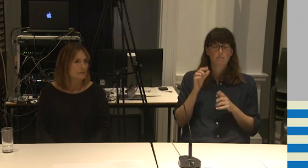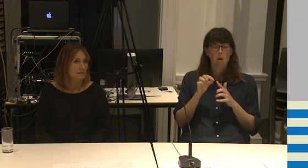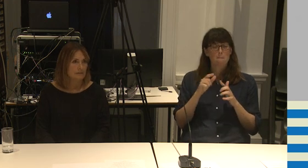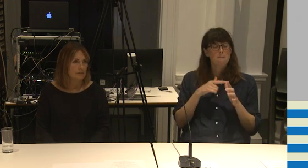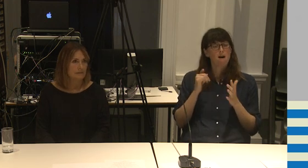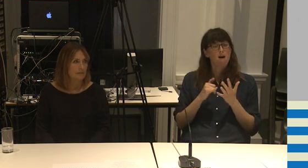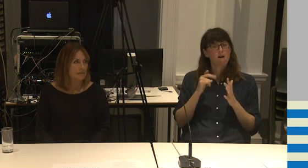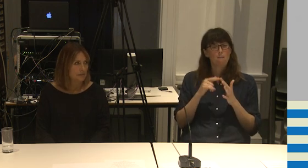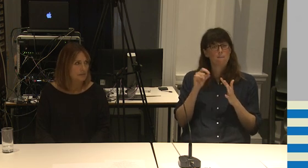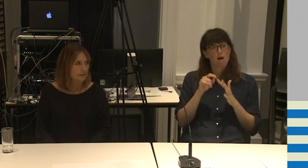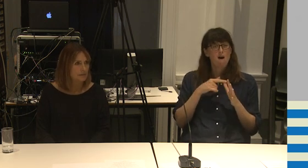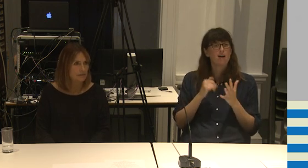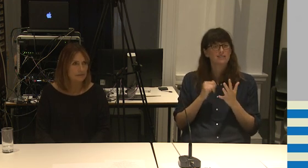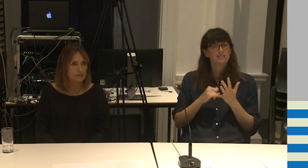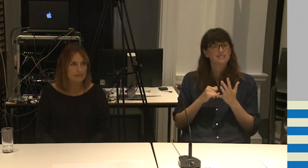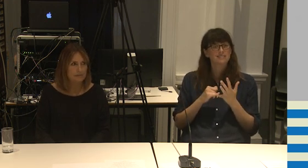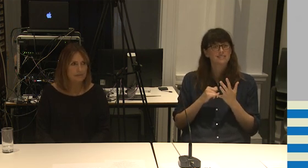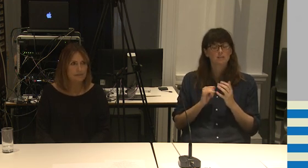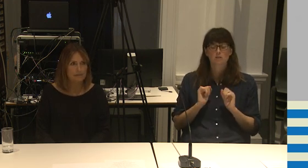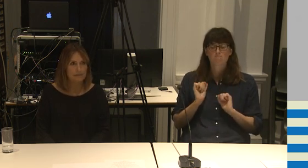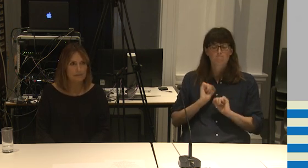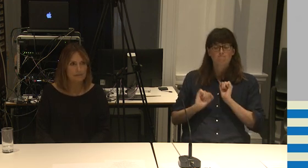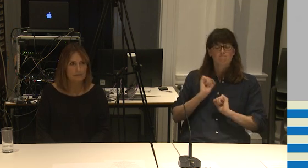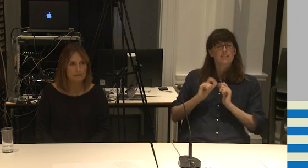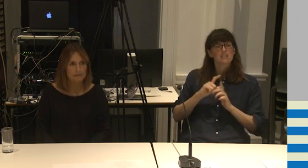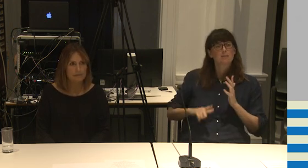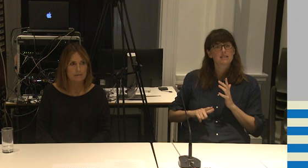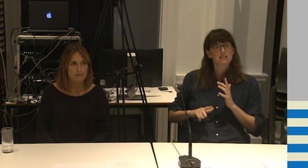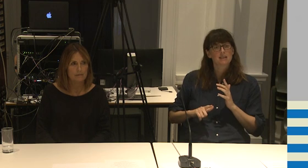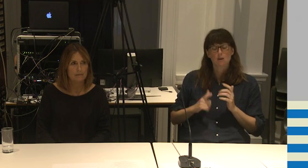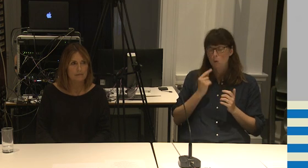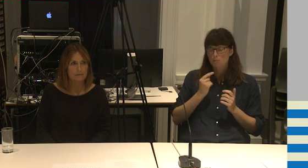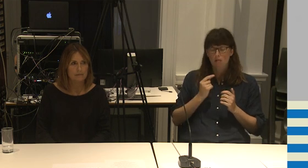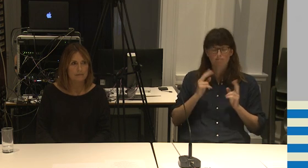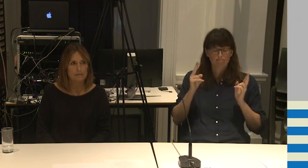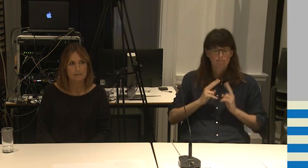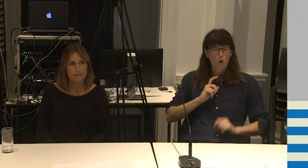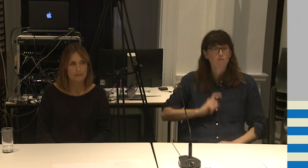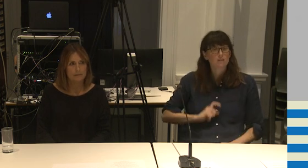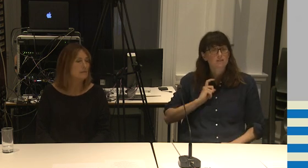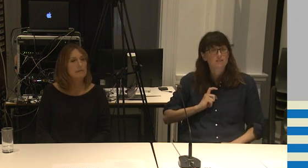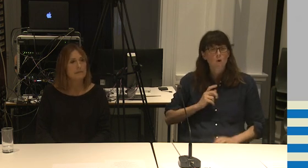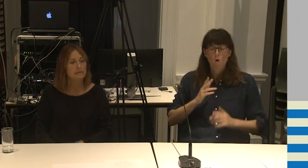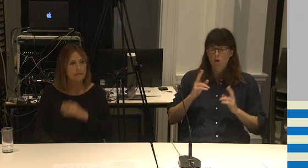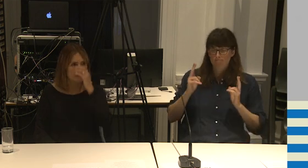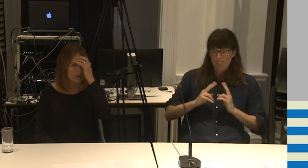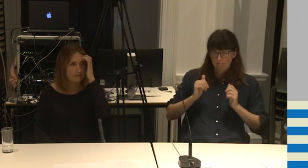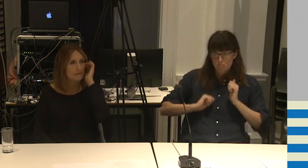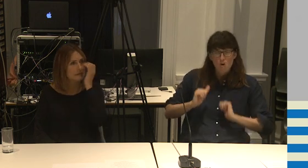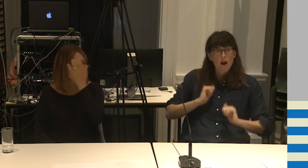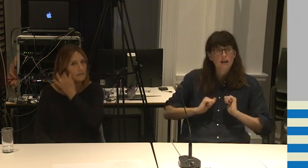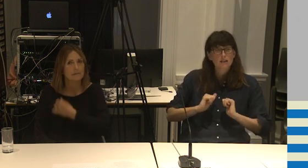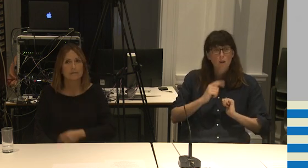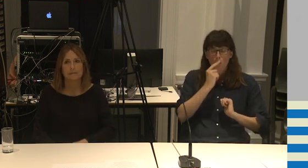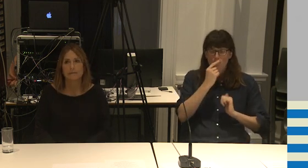disclose their disability. And that comes with a lack of pride in their own disability as well, in some cases, particularly with newly disabled people,